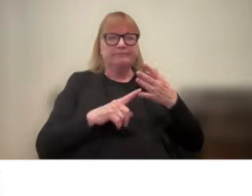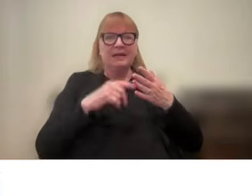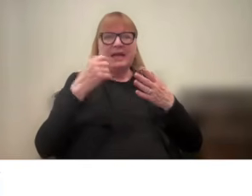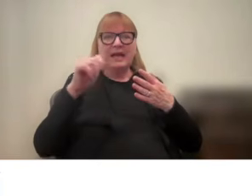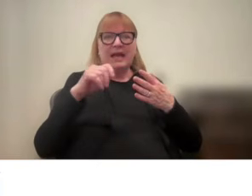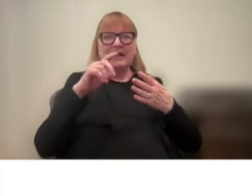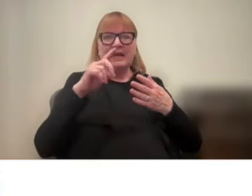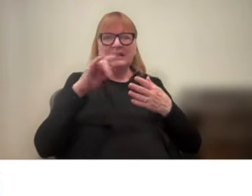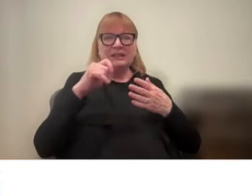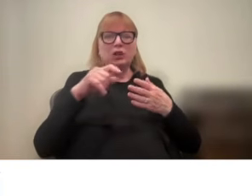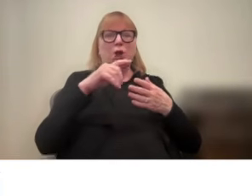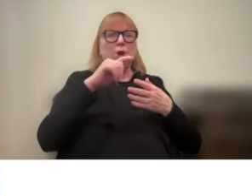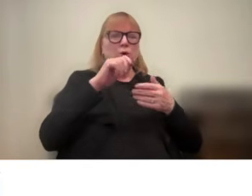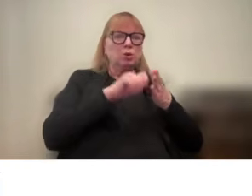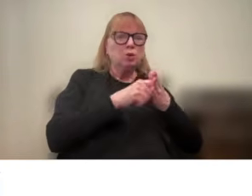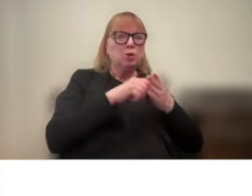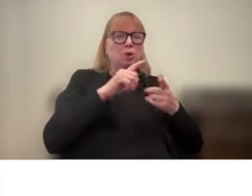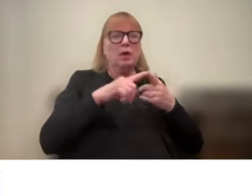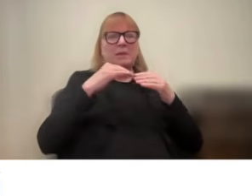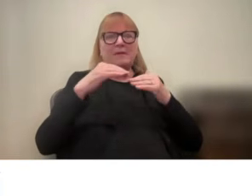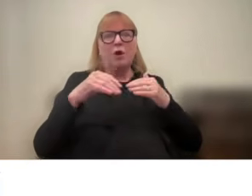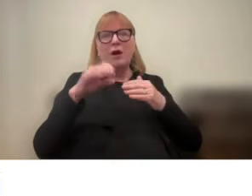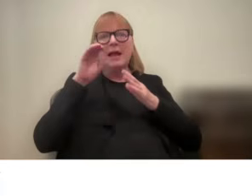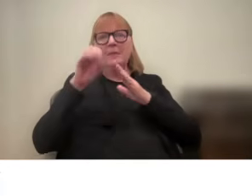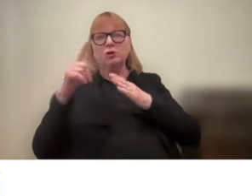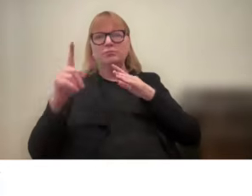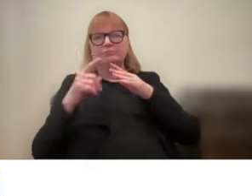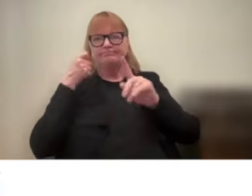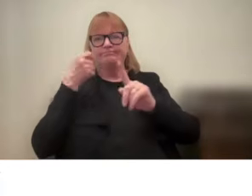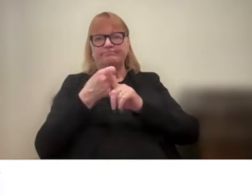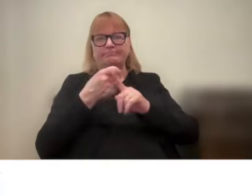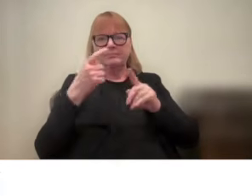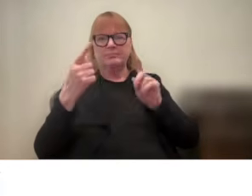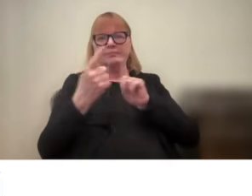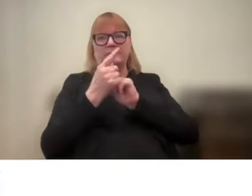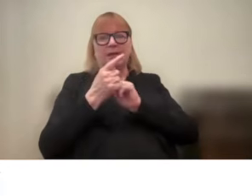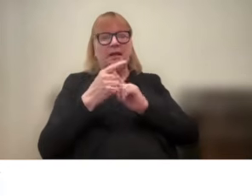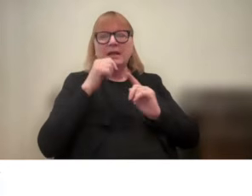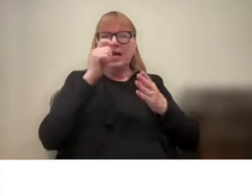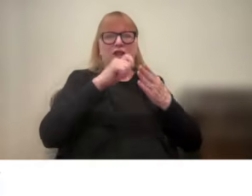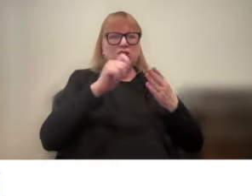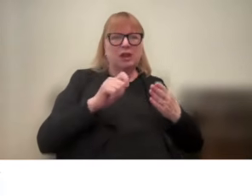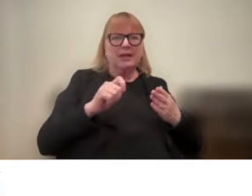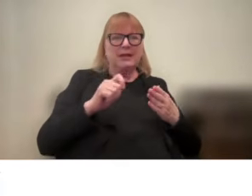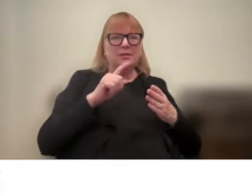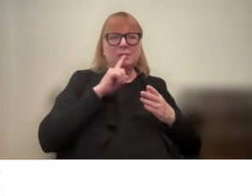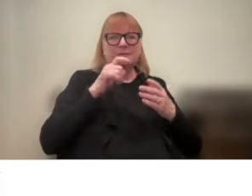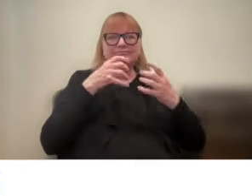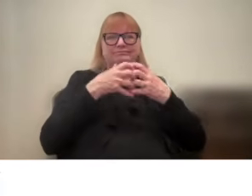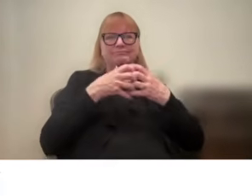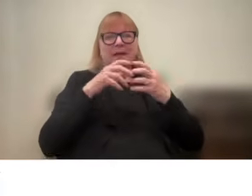digital tool, platform, or image that you encounter. And this is really not a checklist per se, but